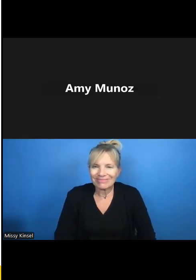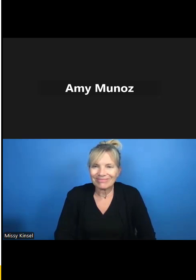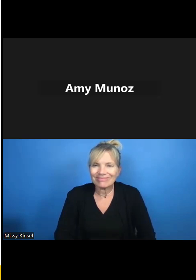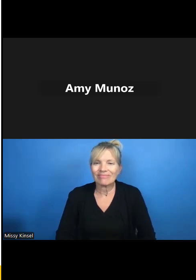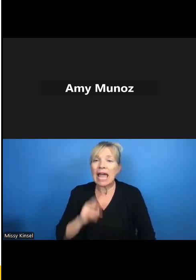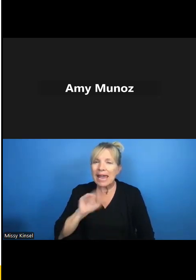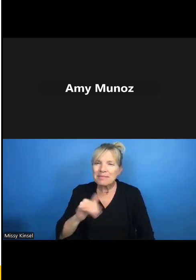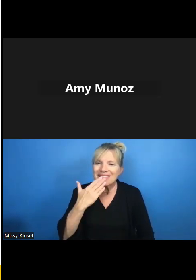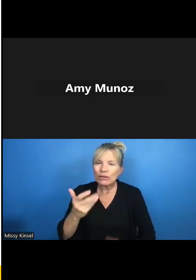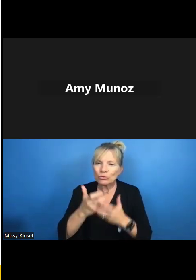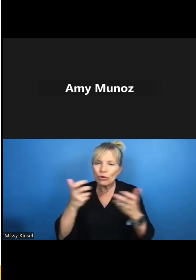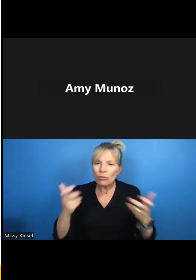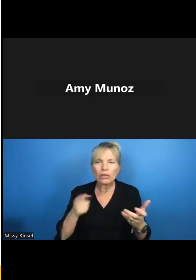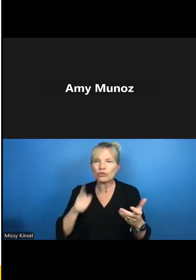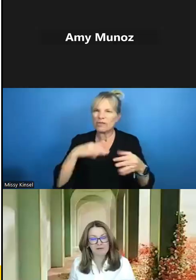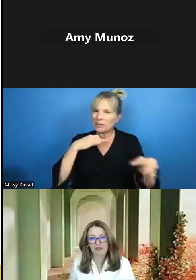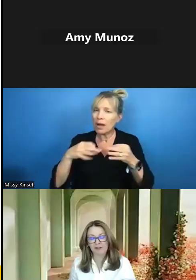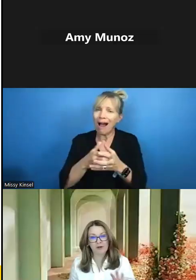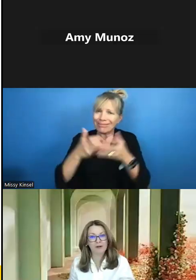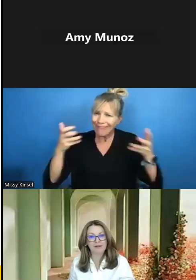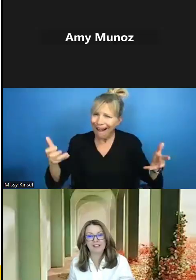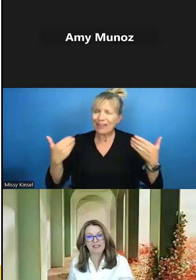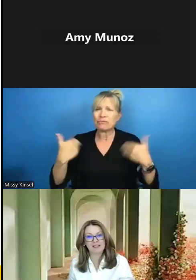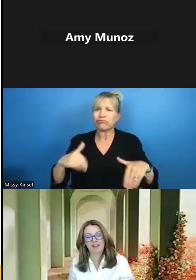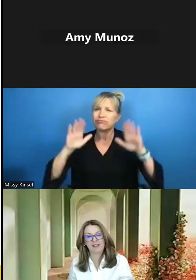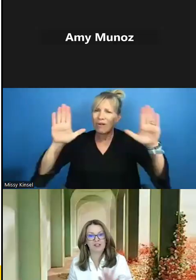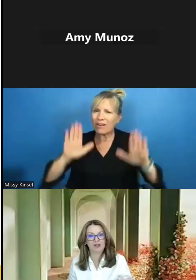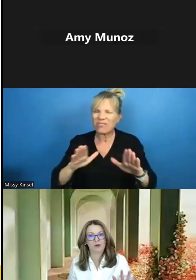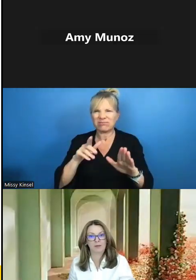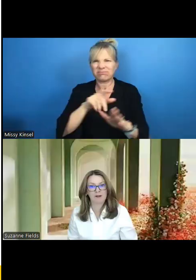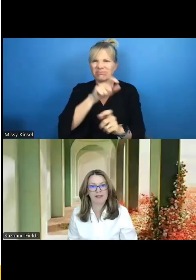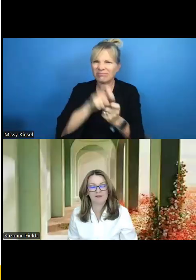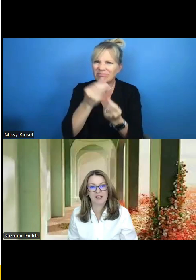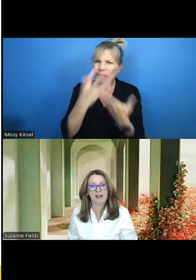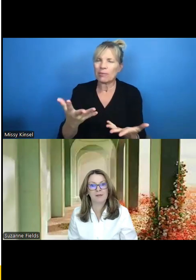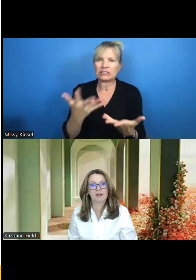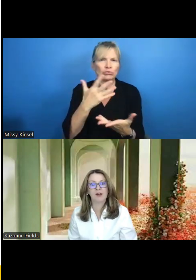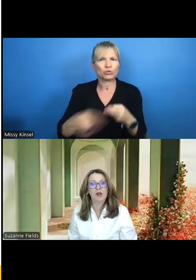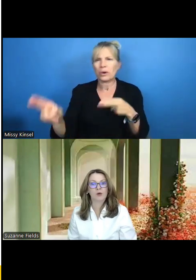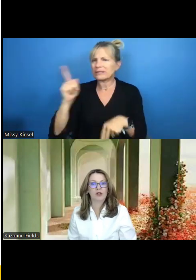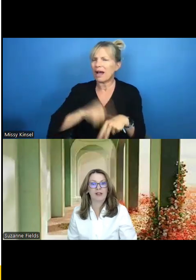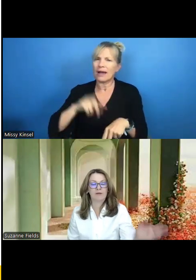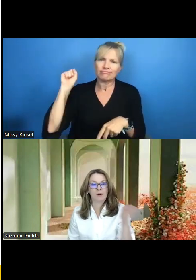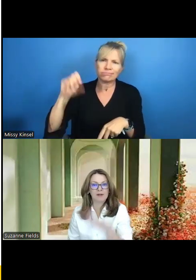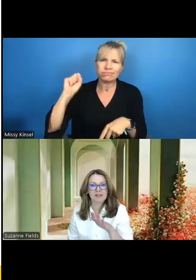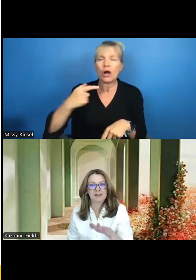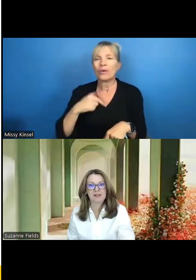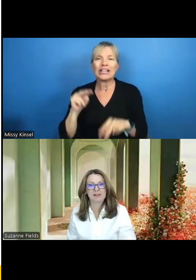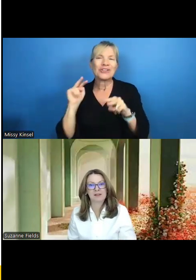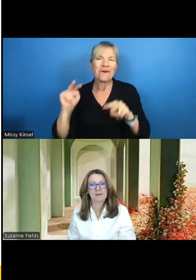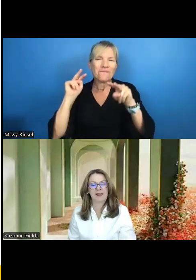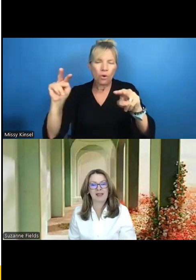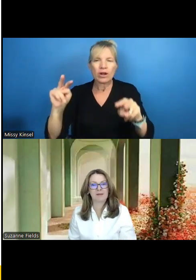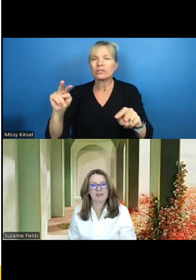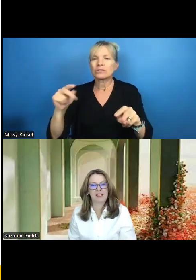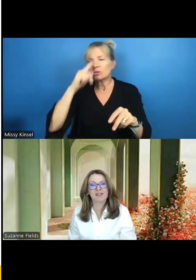Amy, thank you so much. You covered a lot of just terrific detail in a short period of time, and we're looking forward